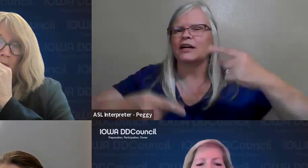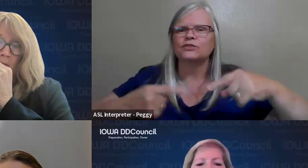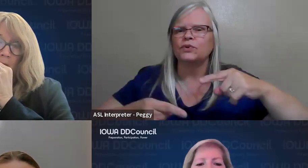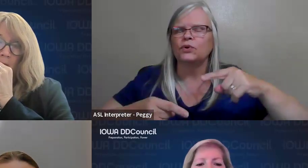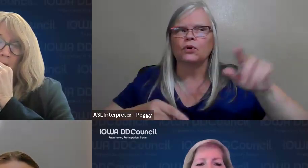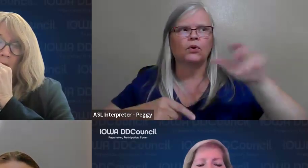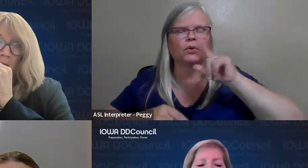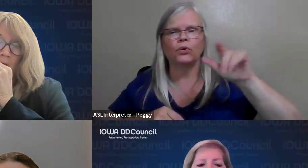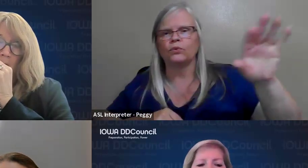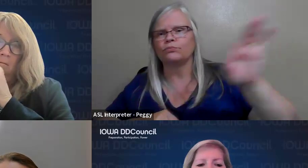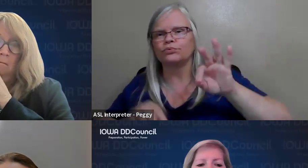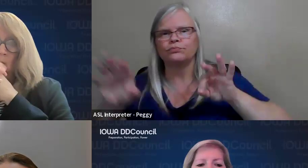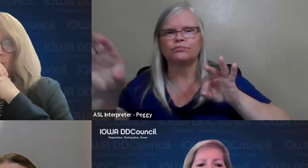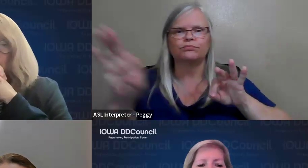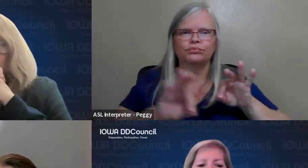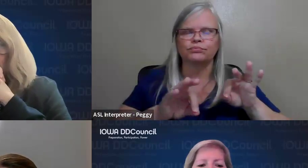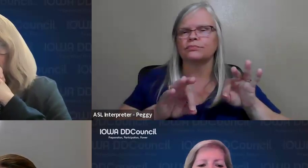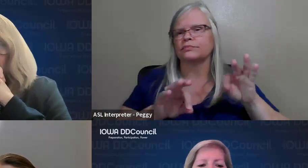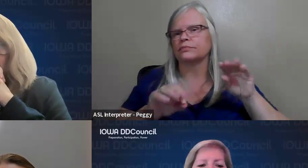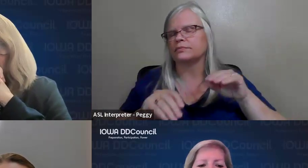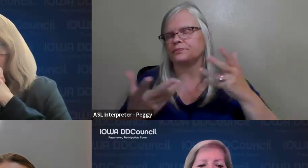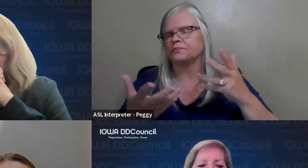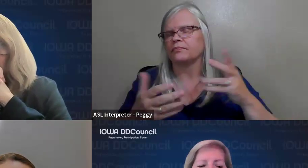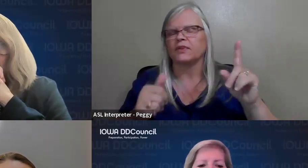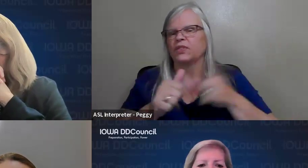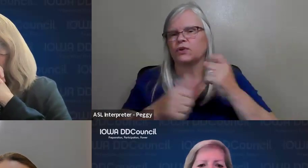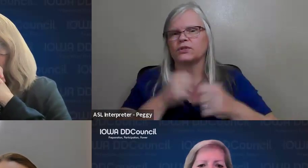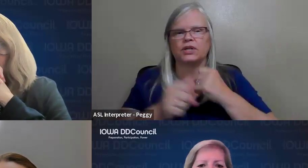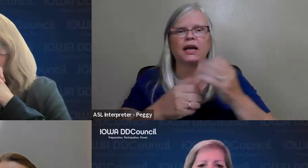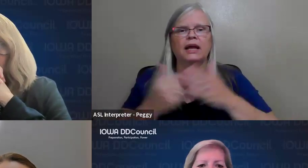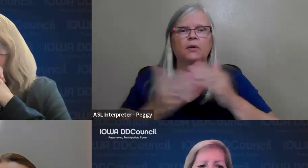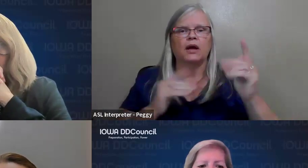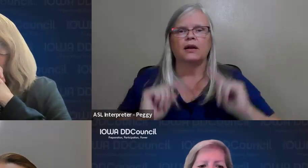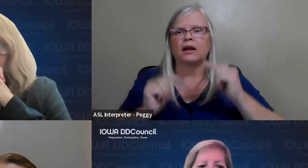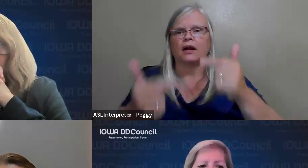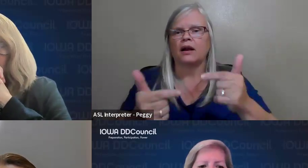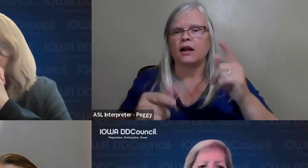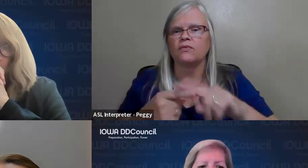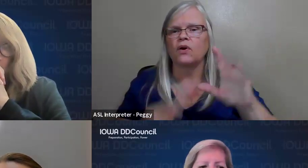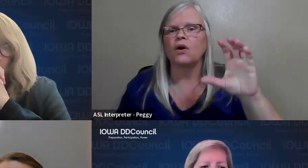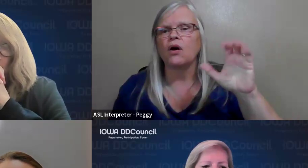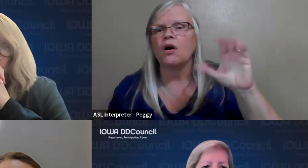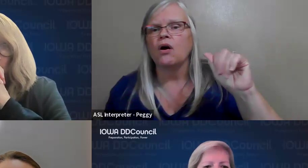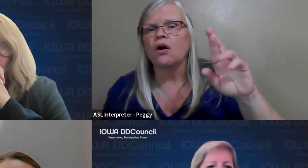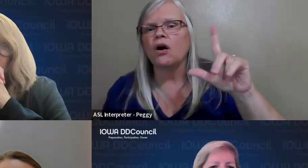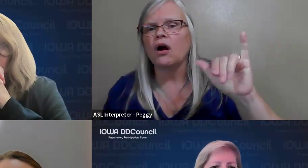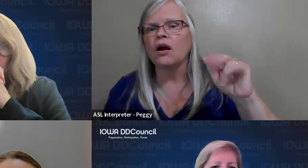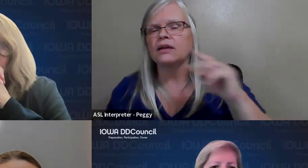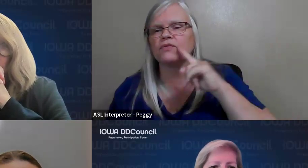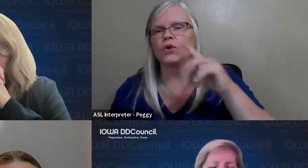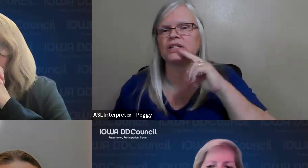in that first year. So moving on, I'm going to turn it over to Carlin for an introduction to our Secretary of